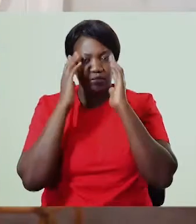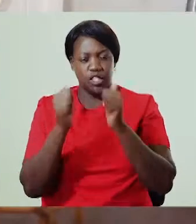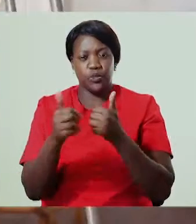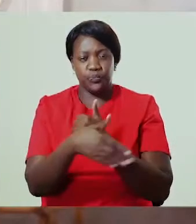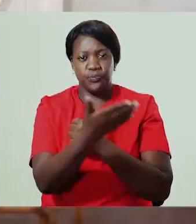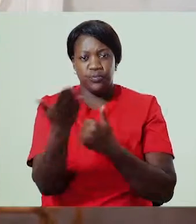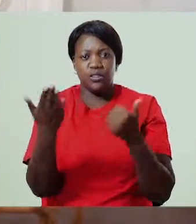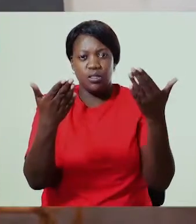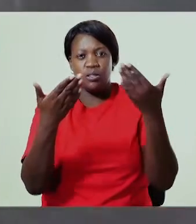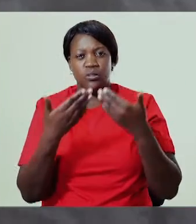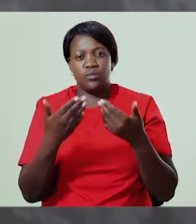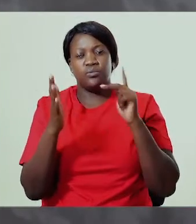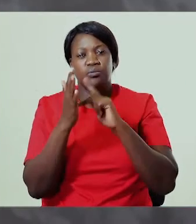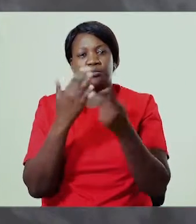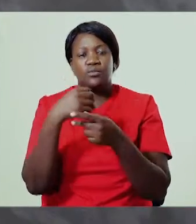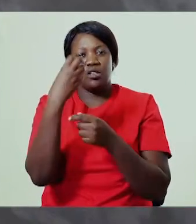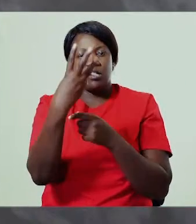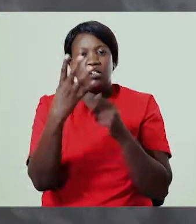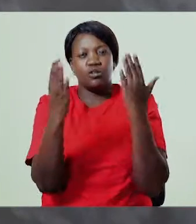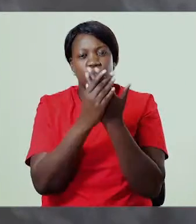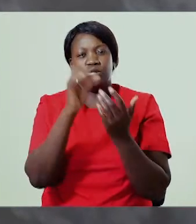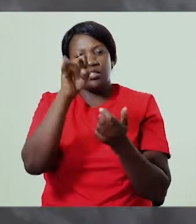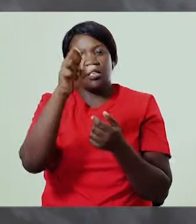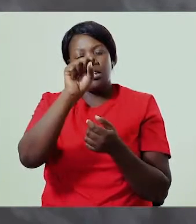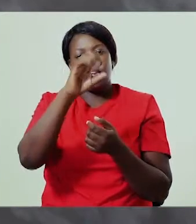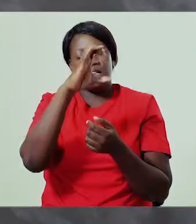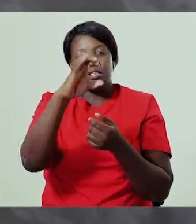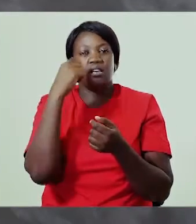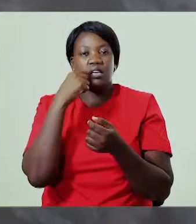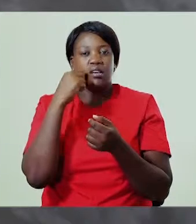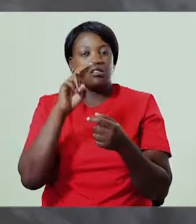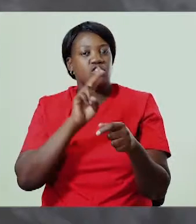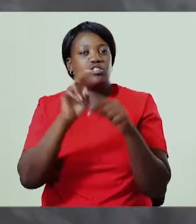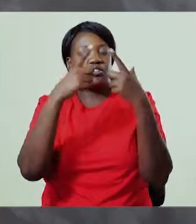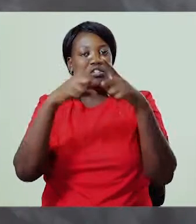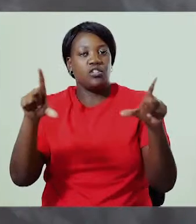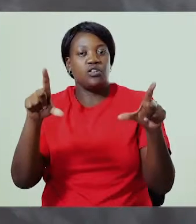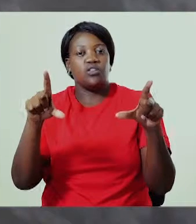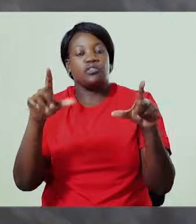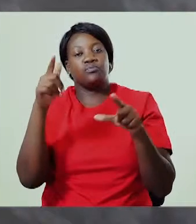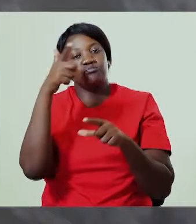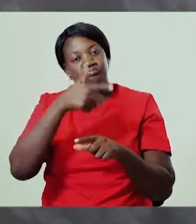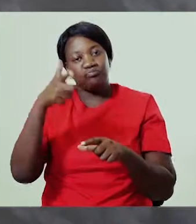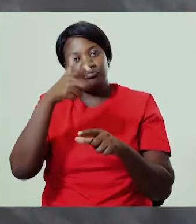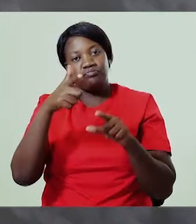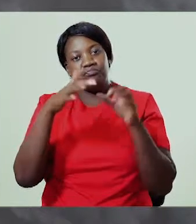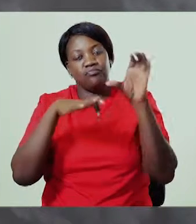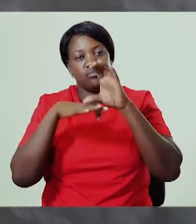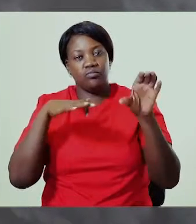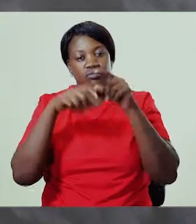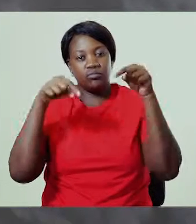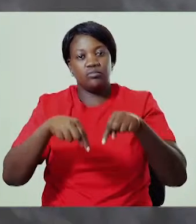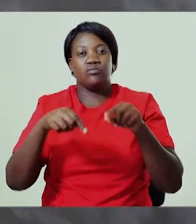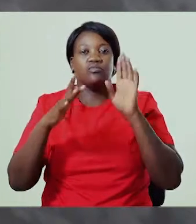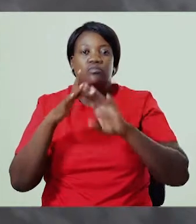everyone, welcome to Program 3 of our new JSC English Second Language video series from Namcol. Our lesson today